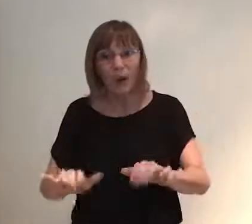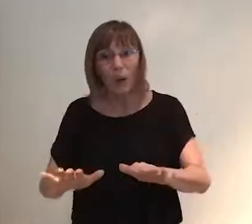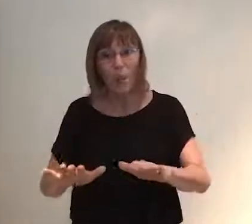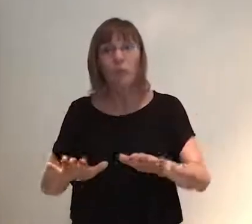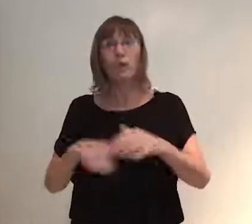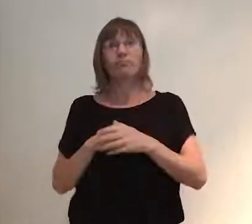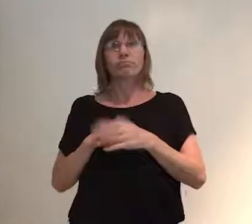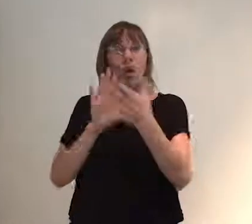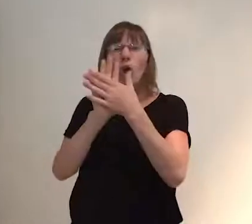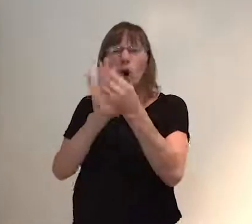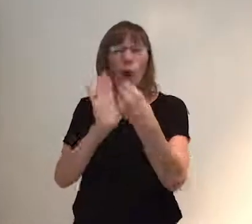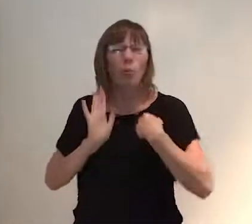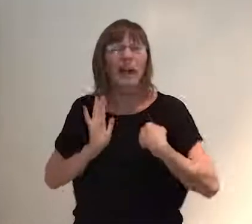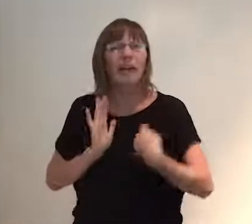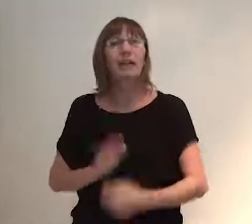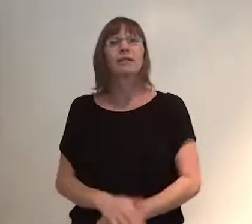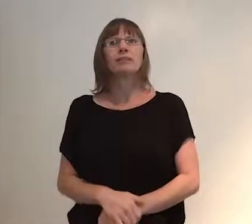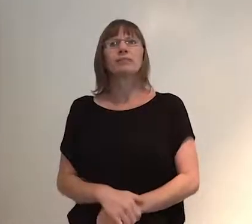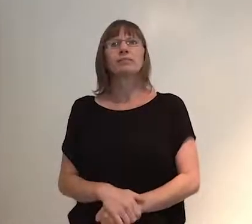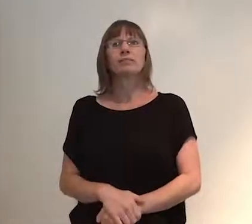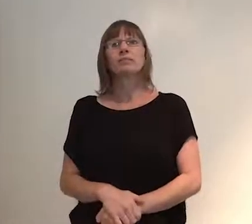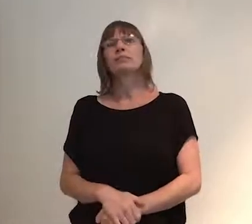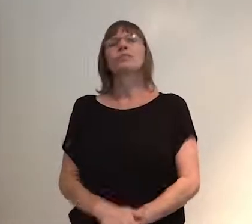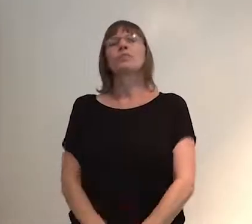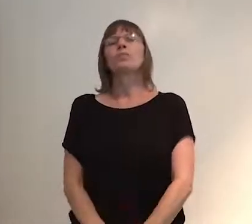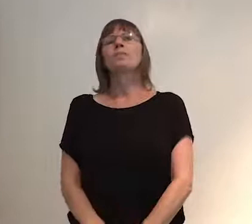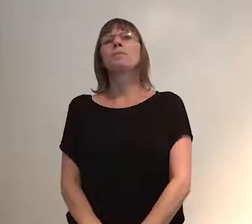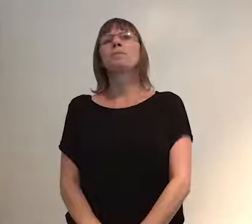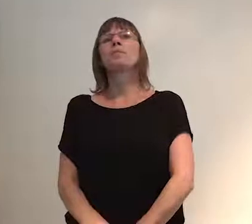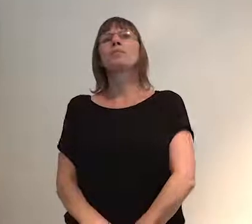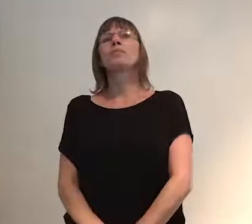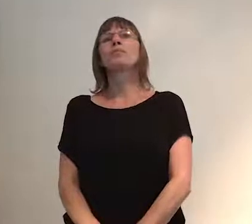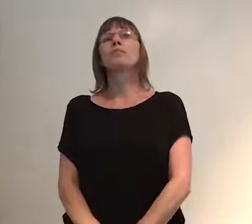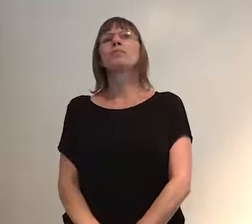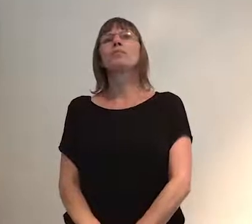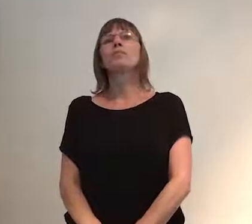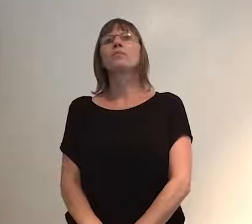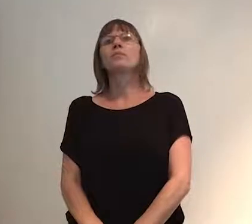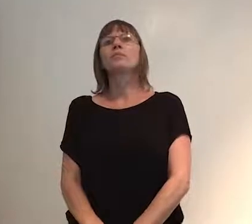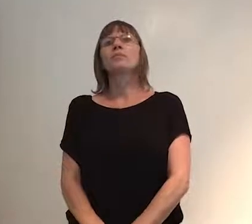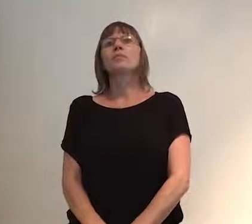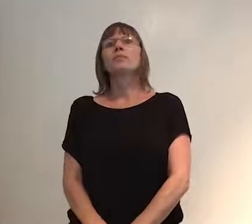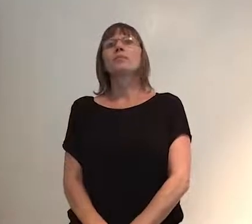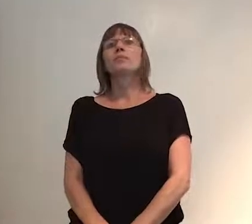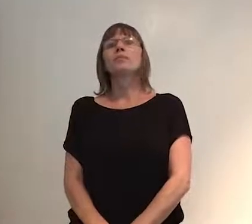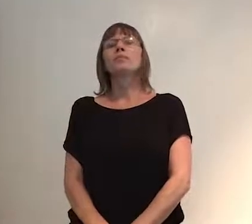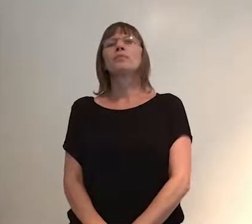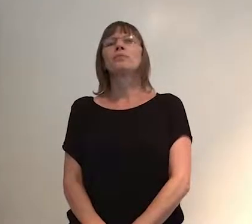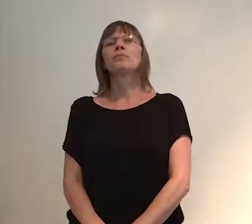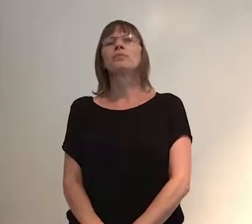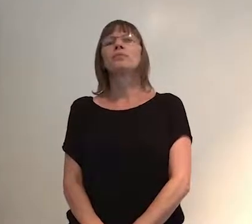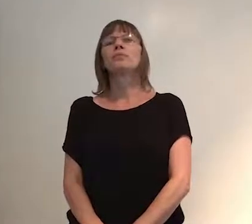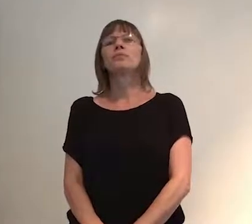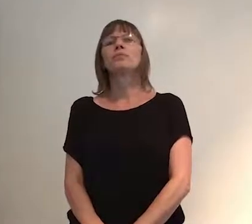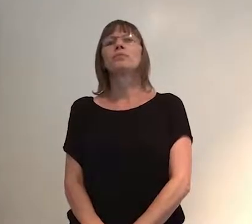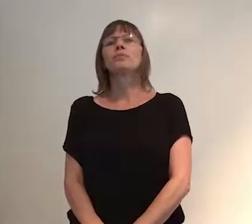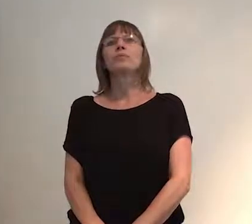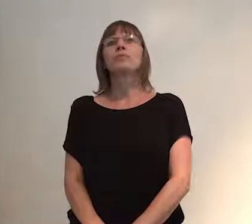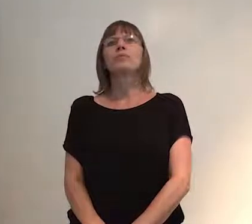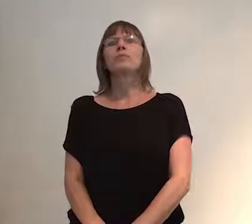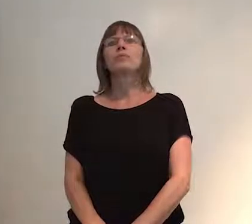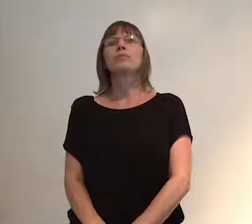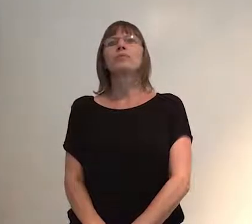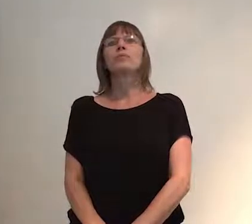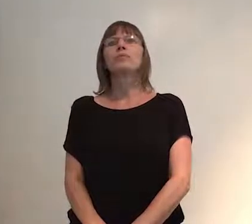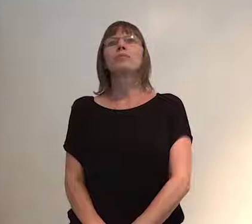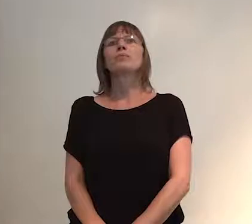together, and we're rocking back and forth, just staying on our knees, rocking back and forth